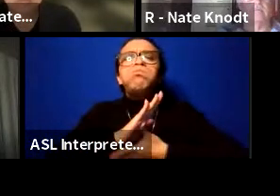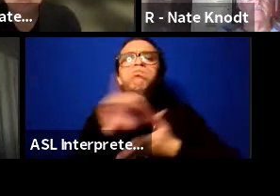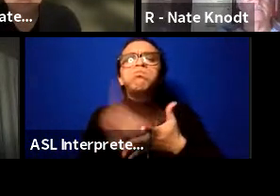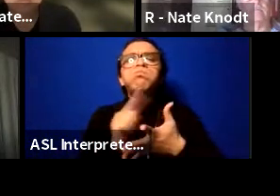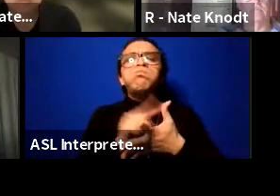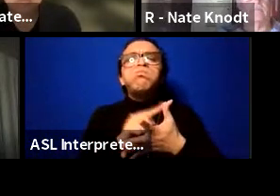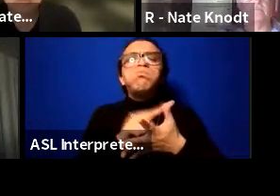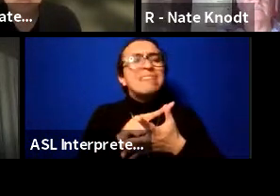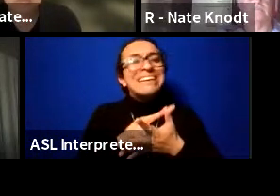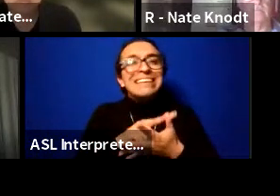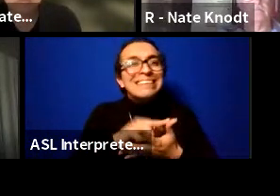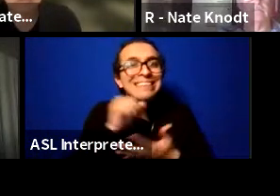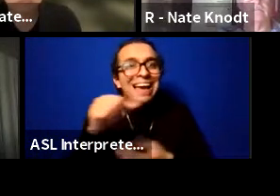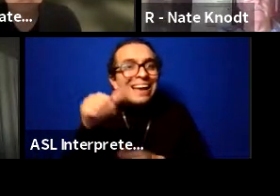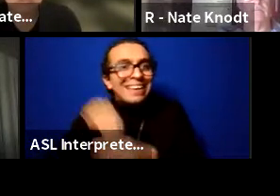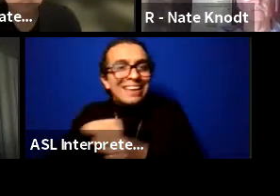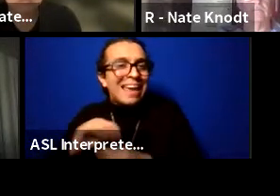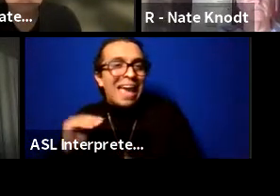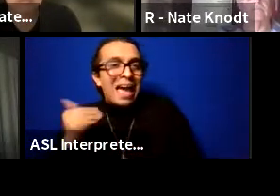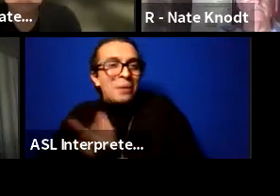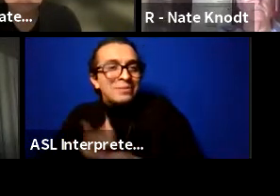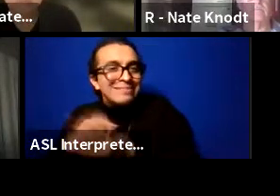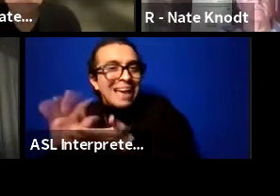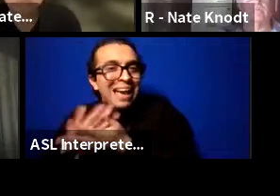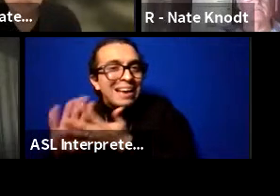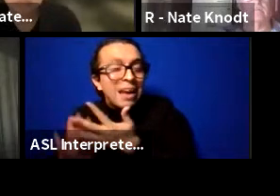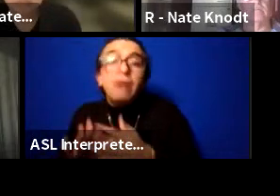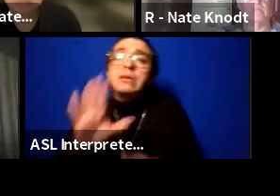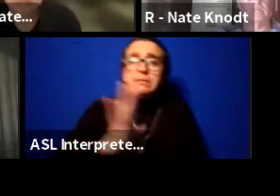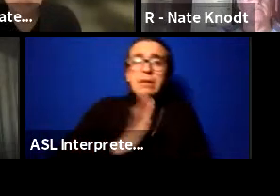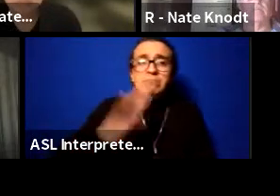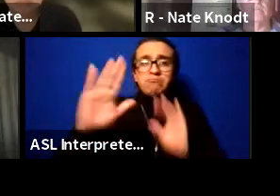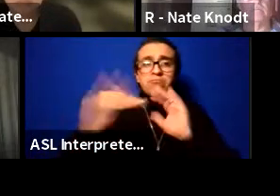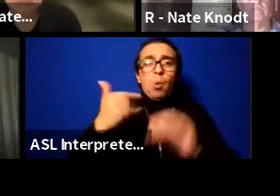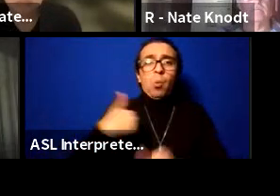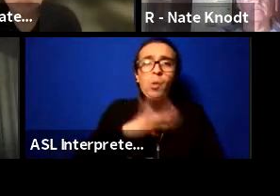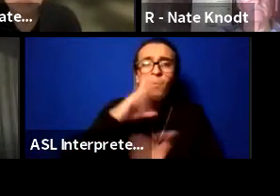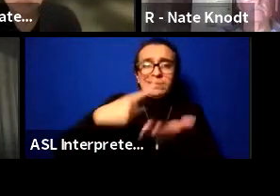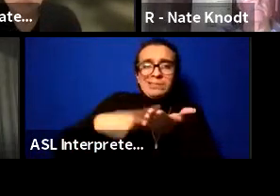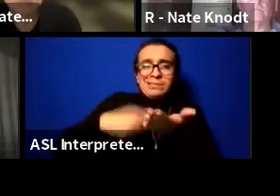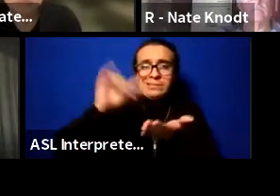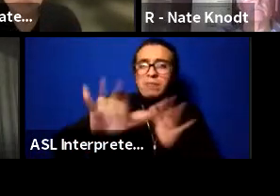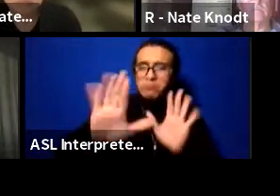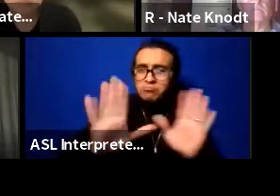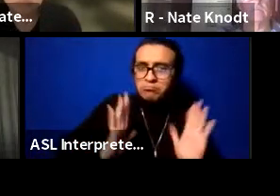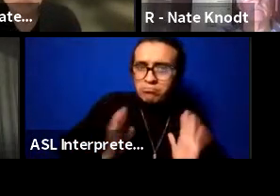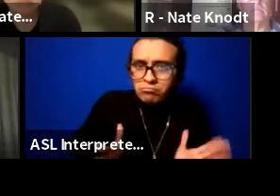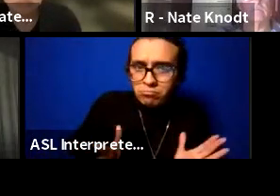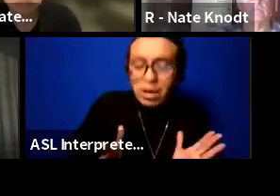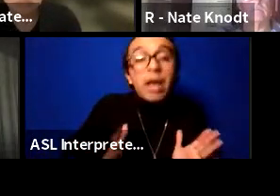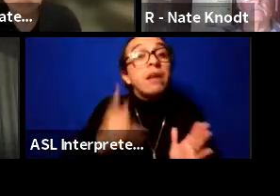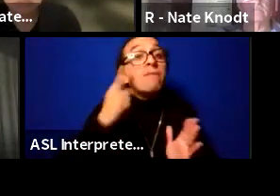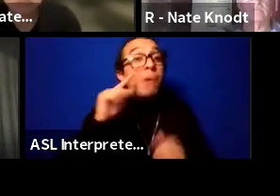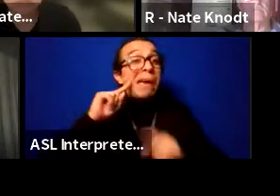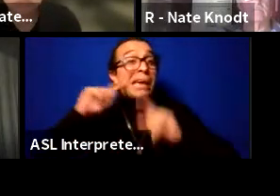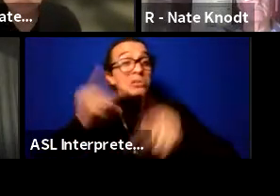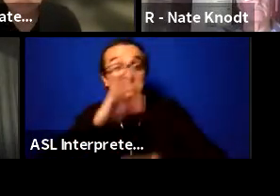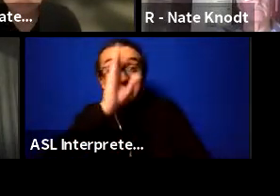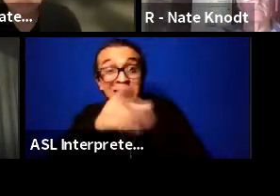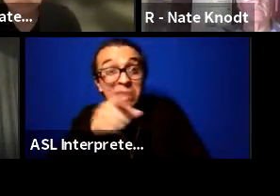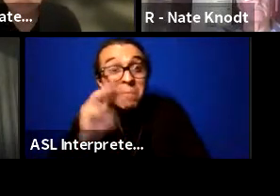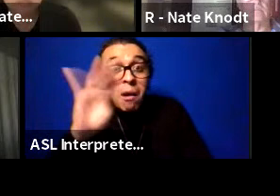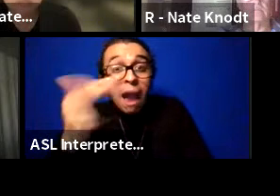those, definitely please join us in other, and we can discuss that. And I think, to your point, Mariah, we as a district, I'm happy to